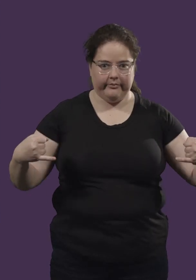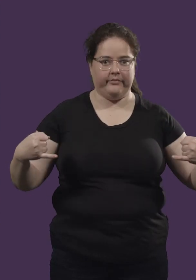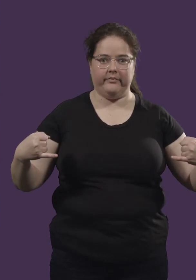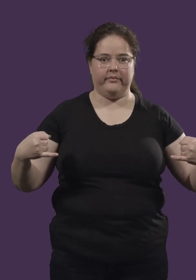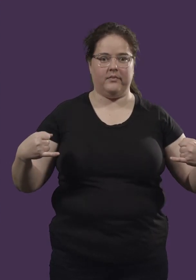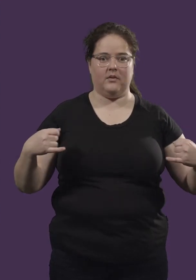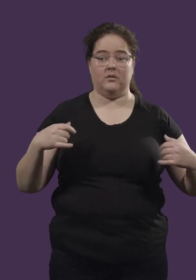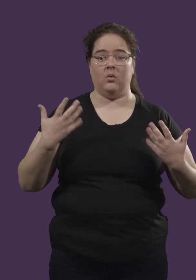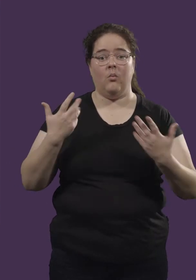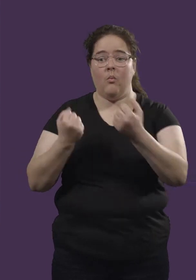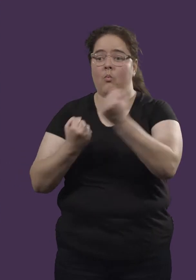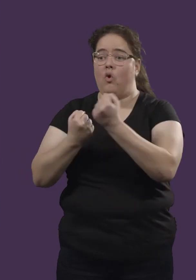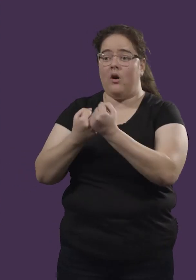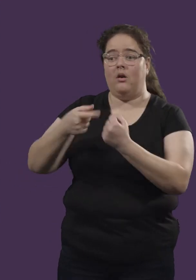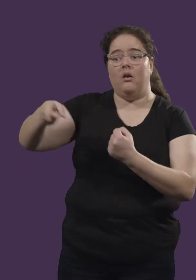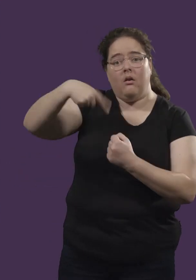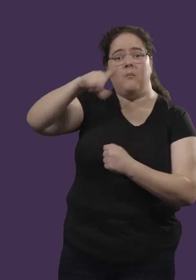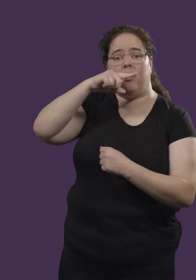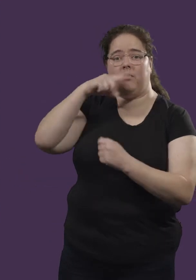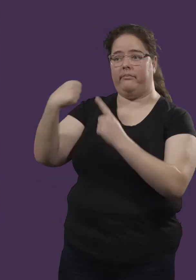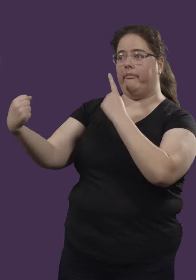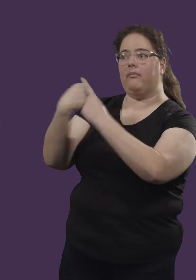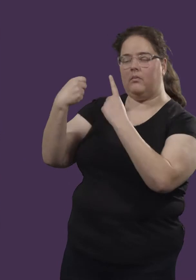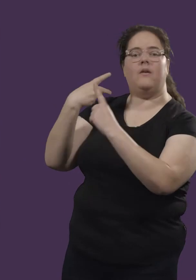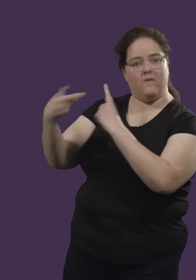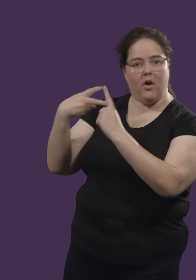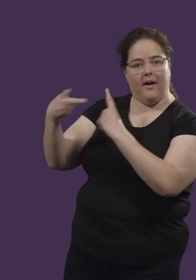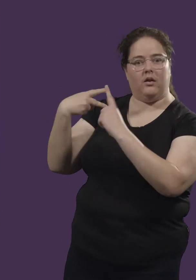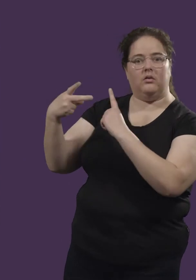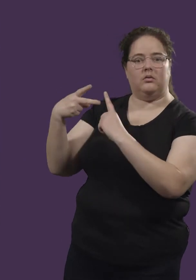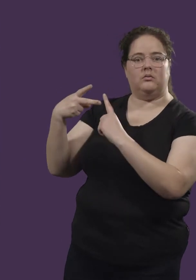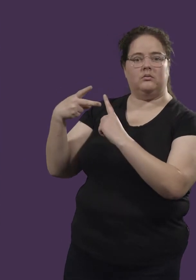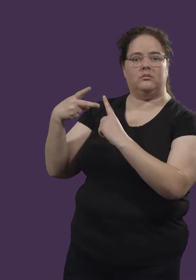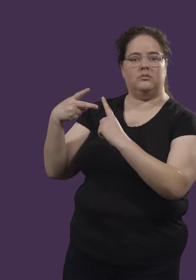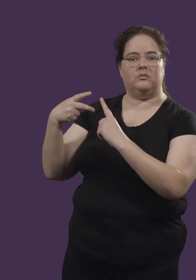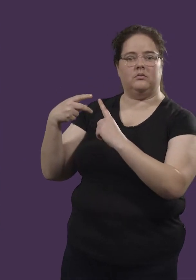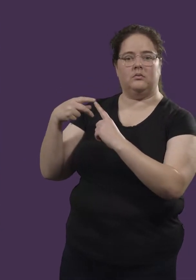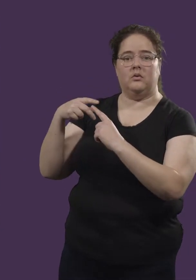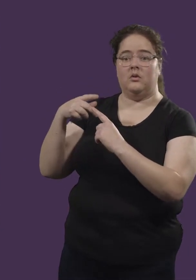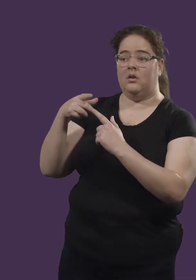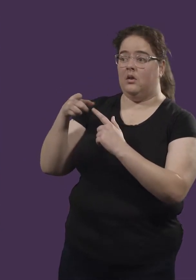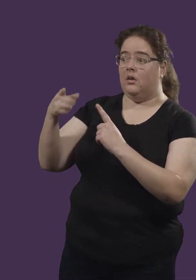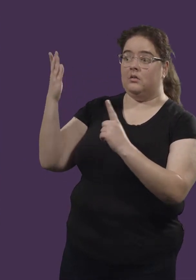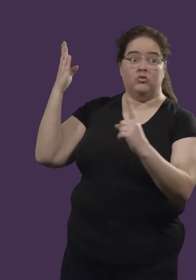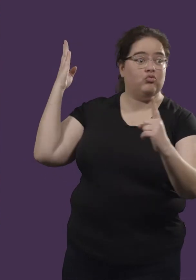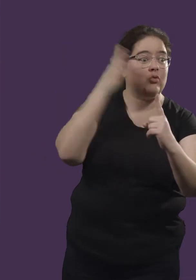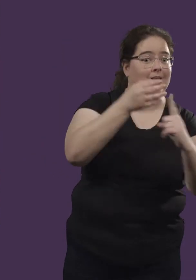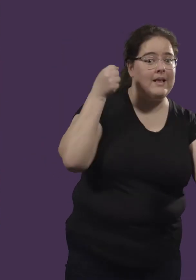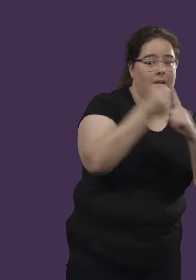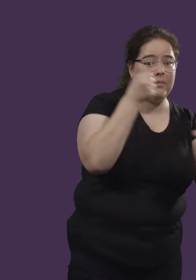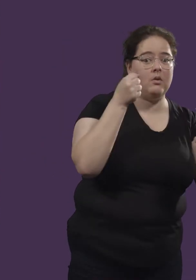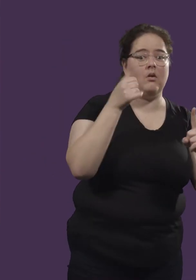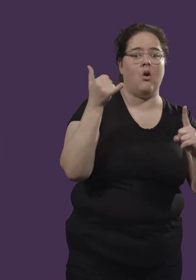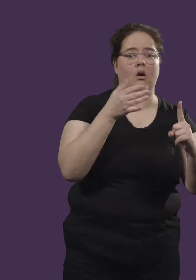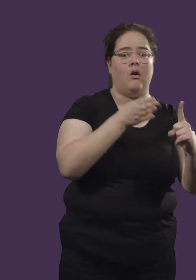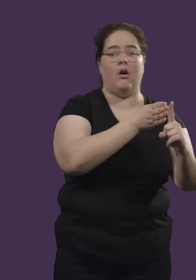support anyone impacted by domestic family violence or sexual assault, whether that's people directly impacted, so those that